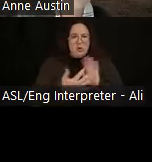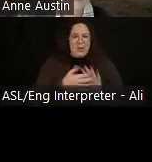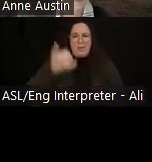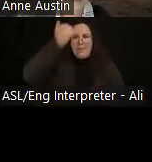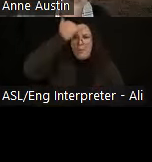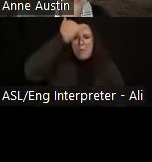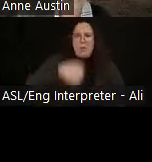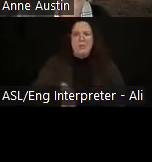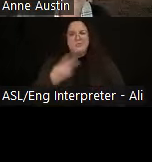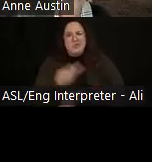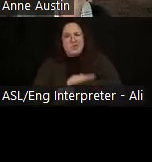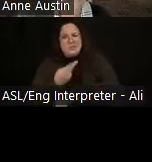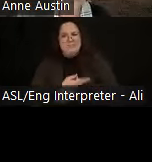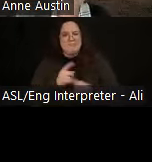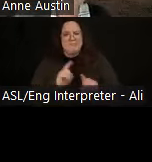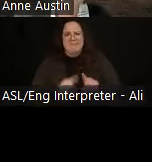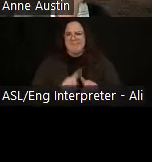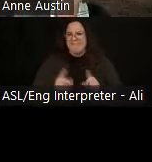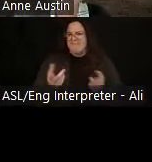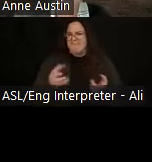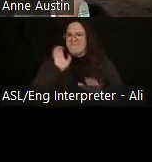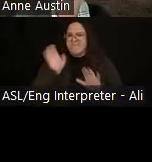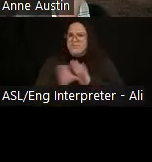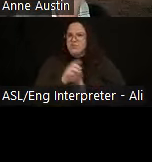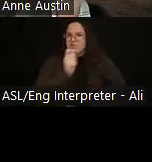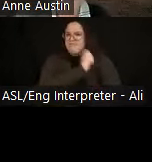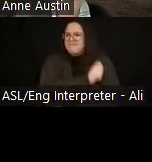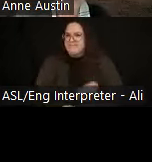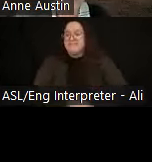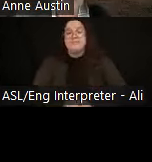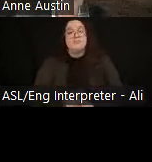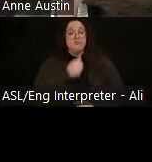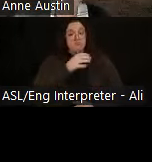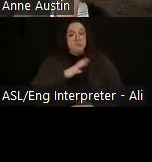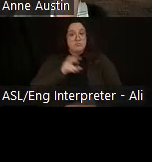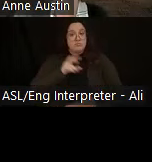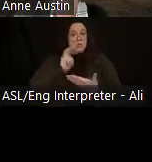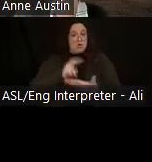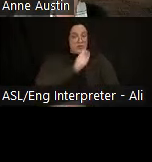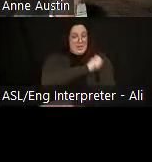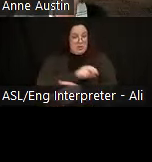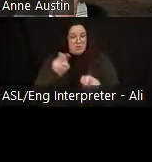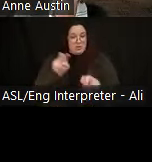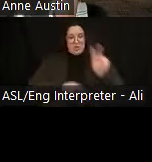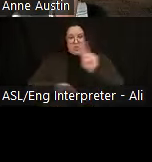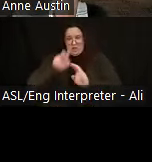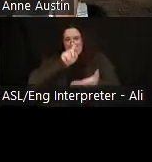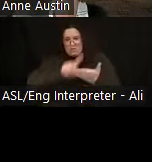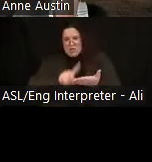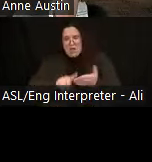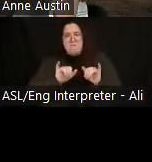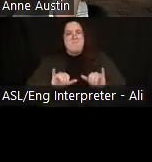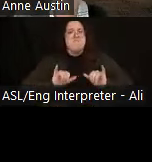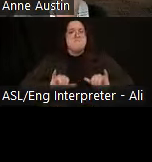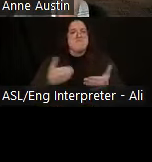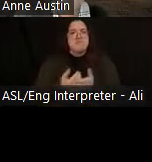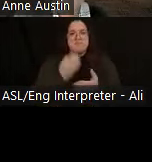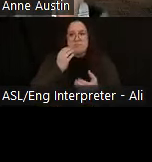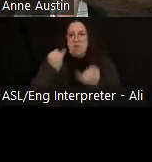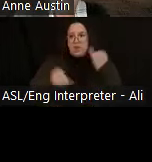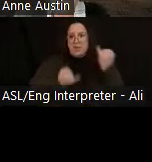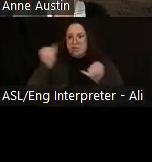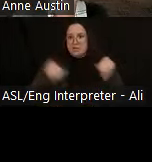sheep. And when she looked at these tattoos, it gave us some really exciting new ideas because